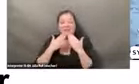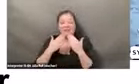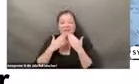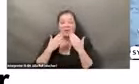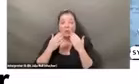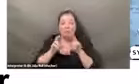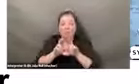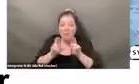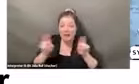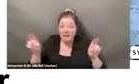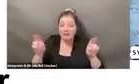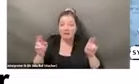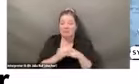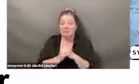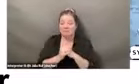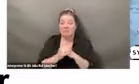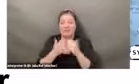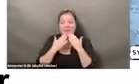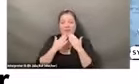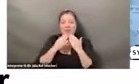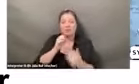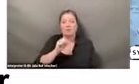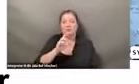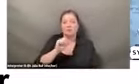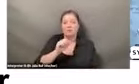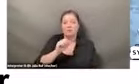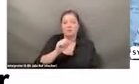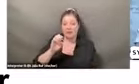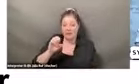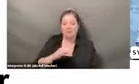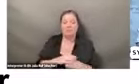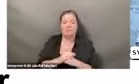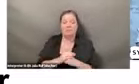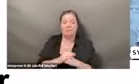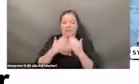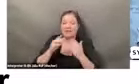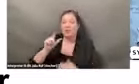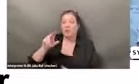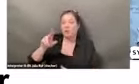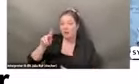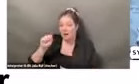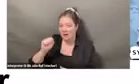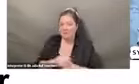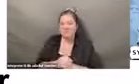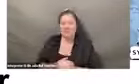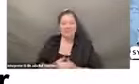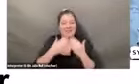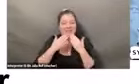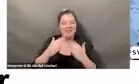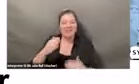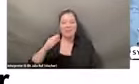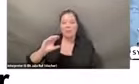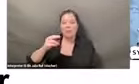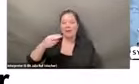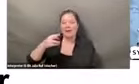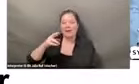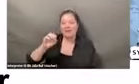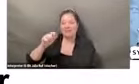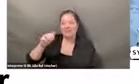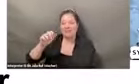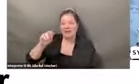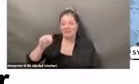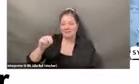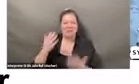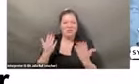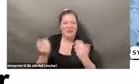speakers, and especially to Susanne and Lucas and also Christian, who hasn't been online today, who are the leaders of